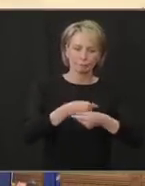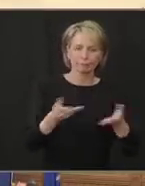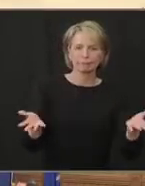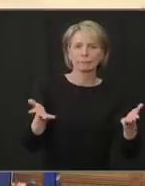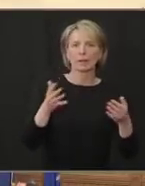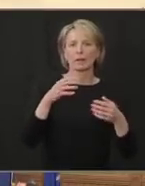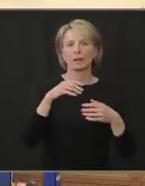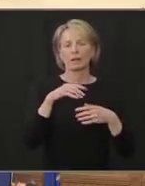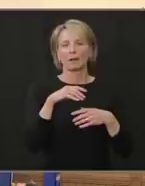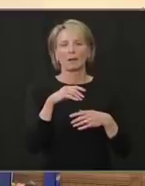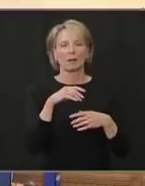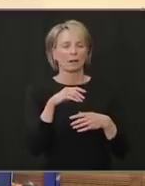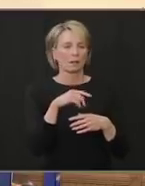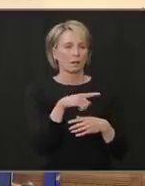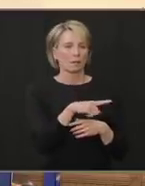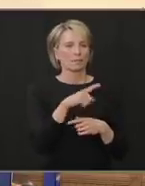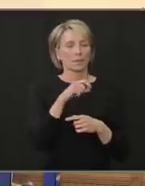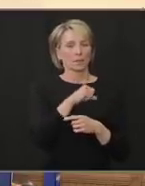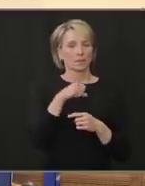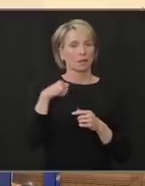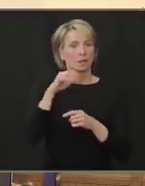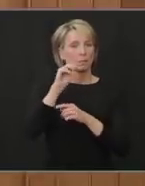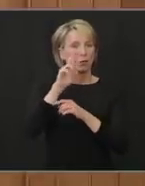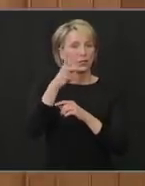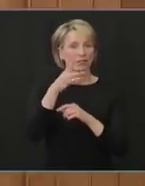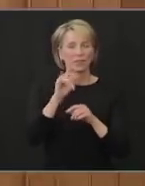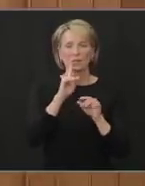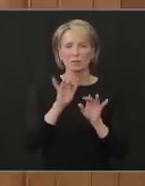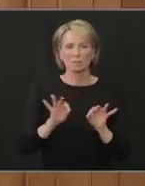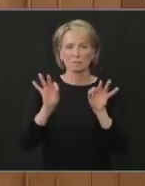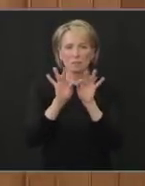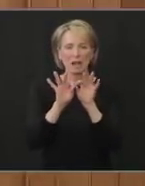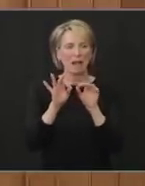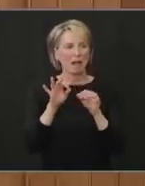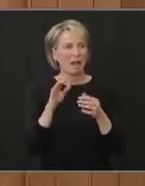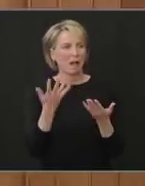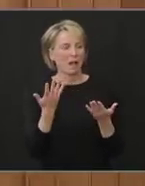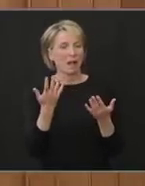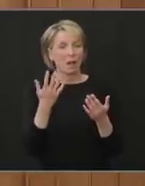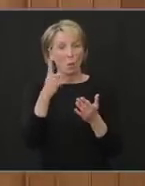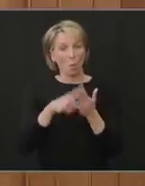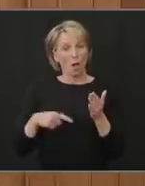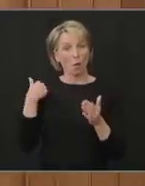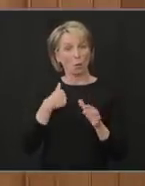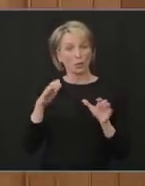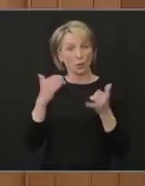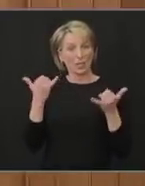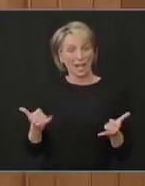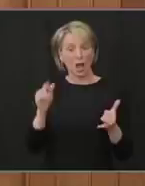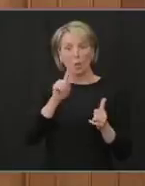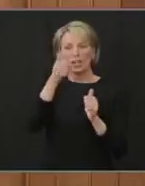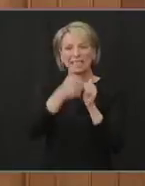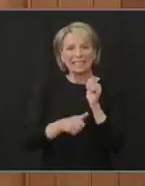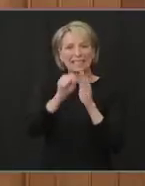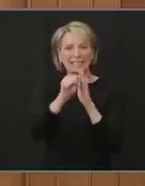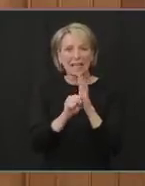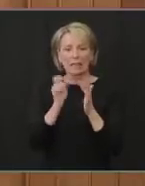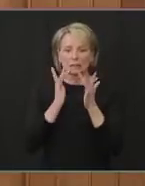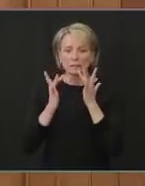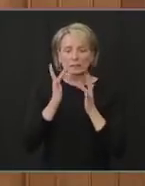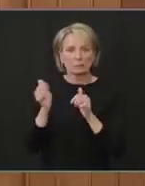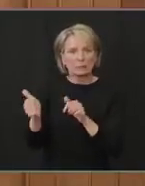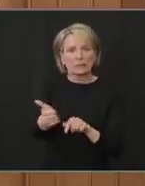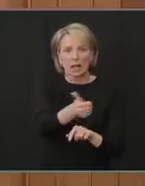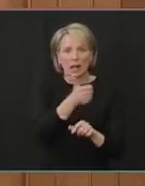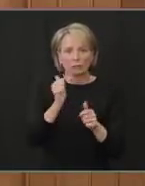other authority? I can't imagine anything being less efficient than what we have today.